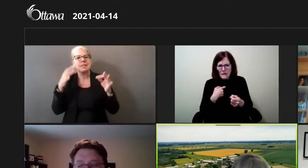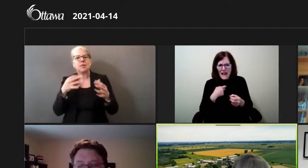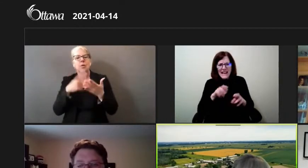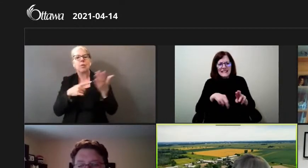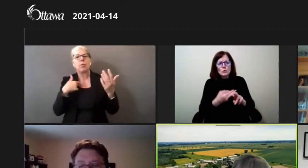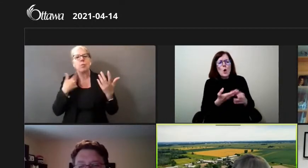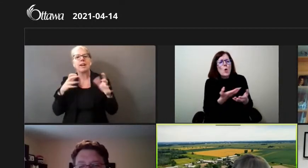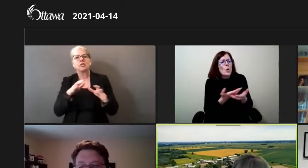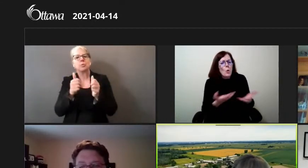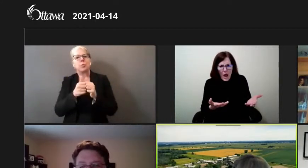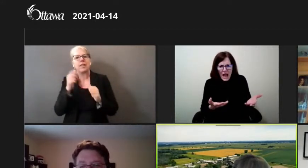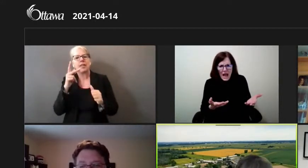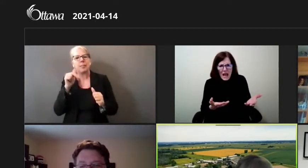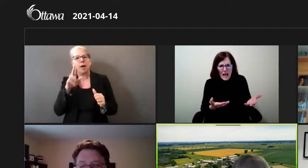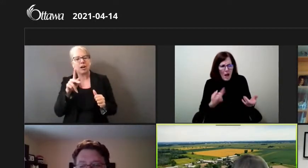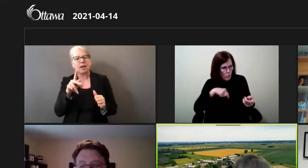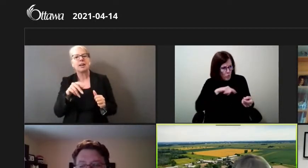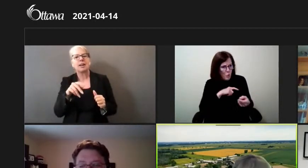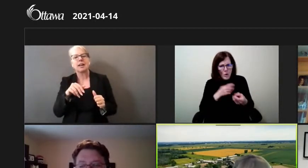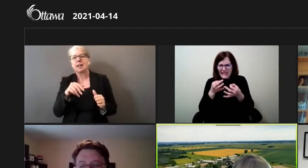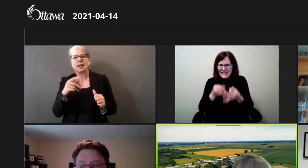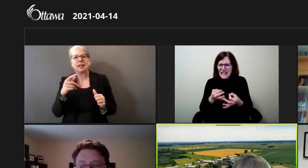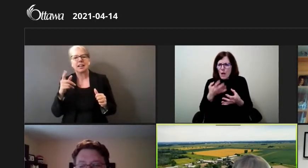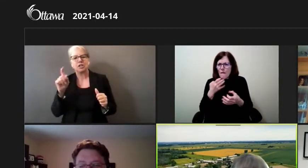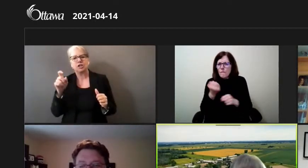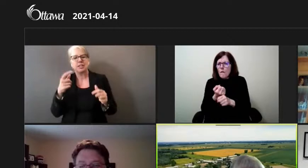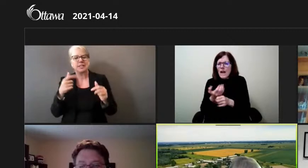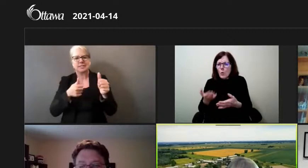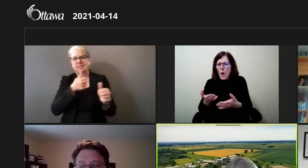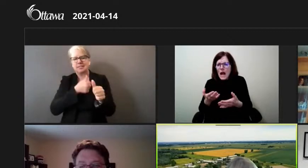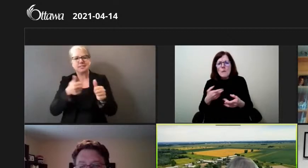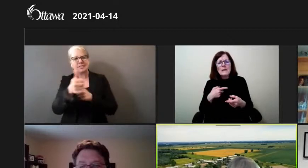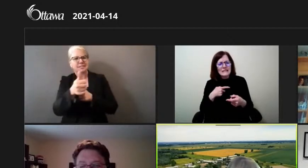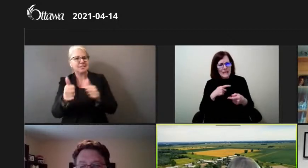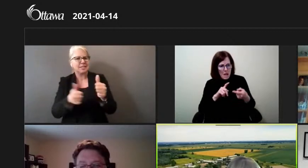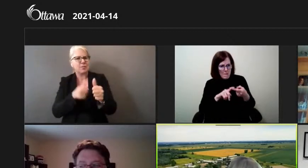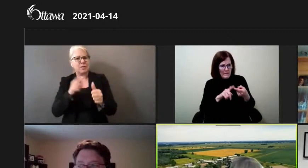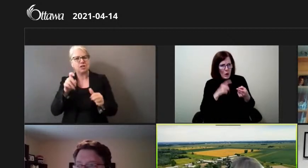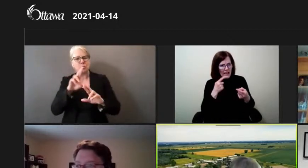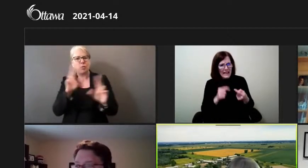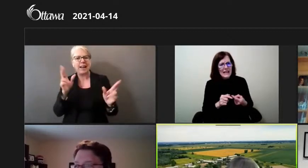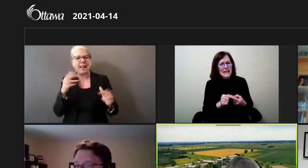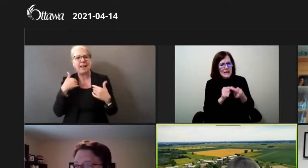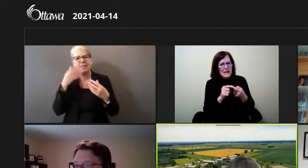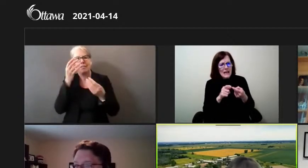with PARC. The one should not be leading the other. We should have that information. So we're going